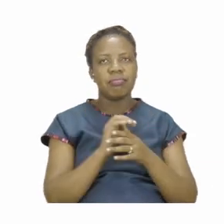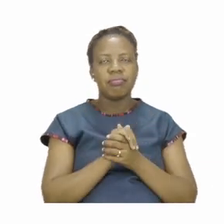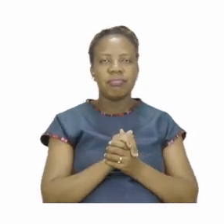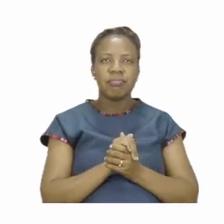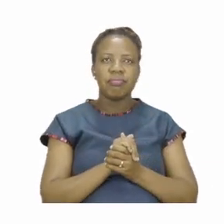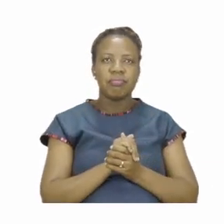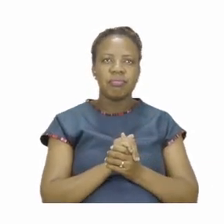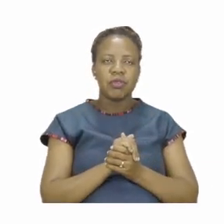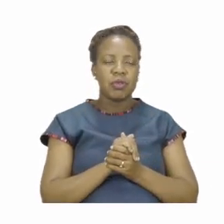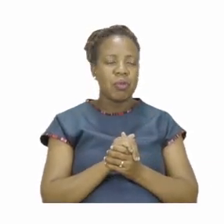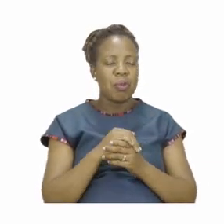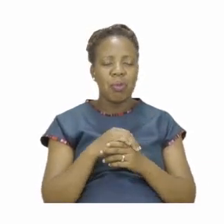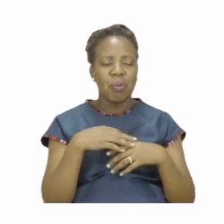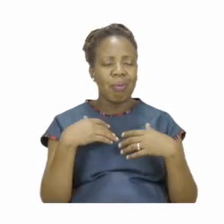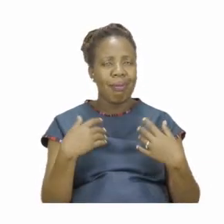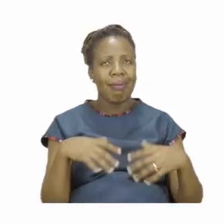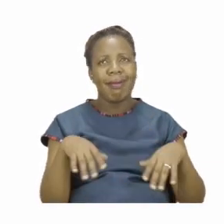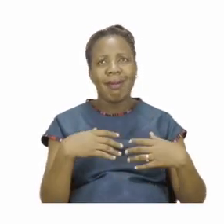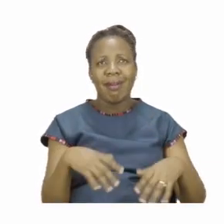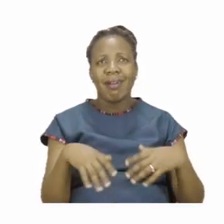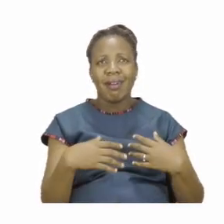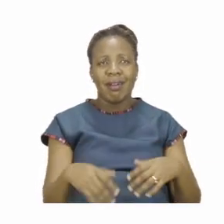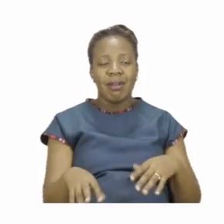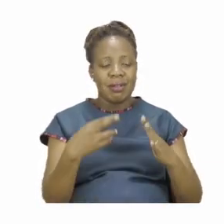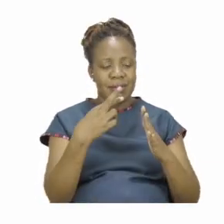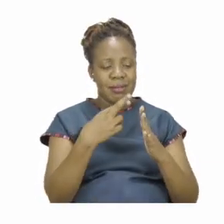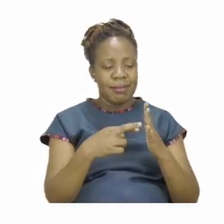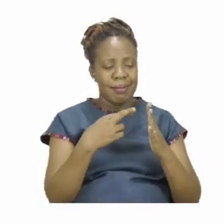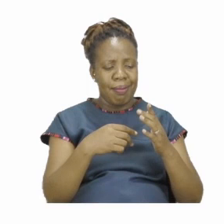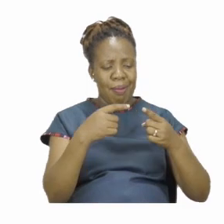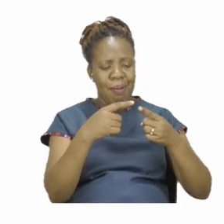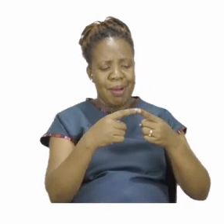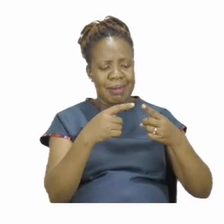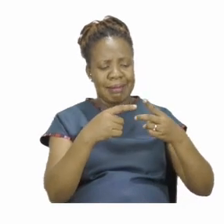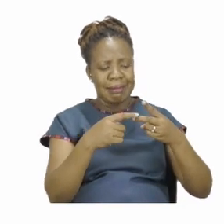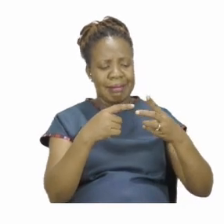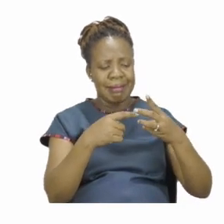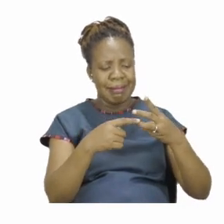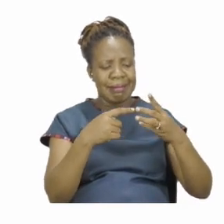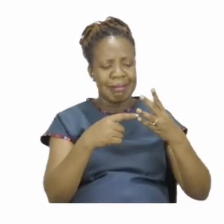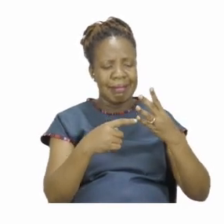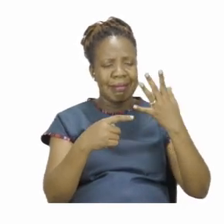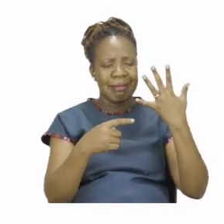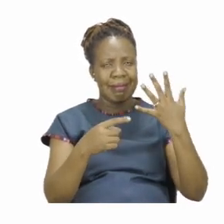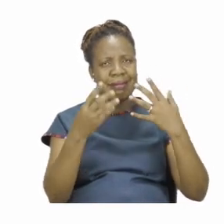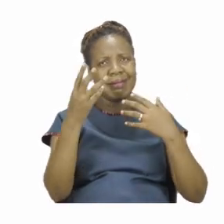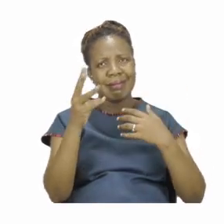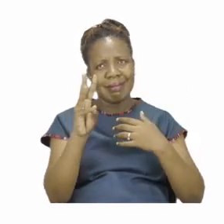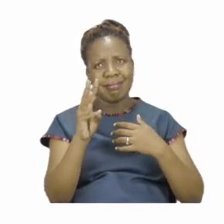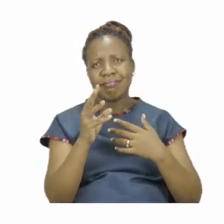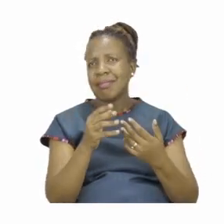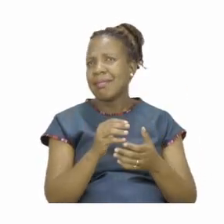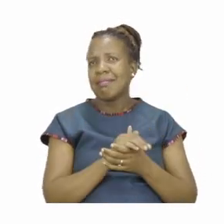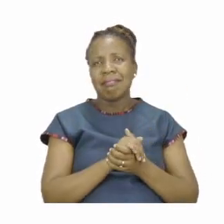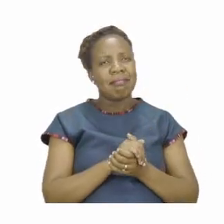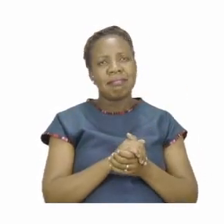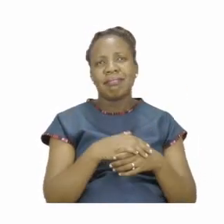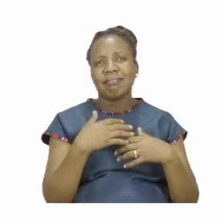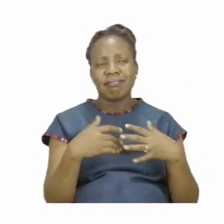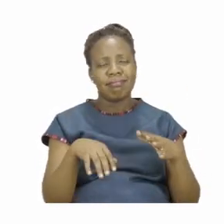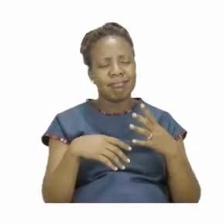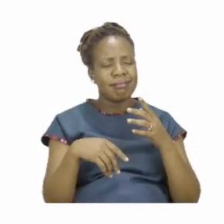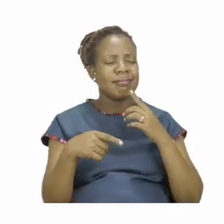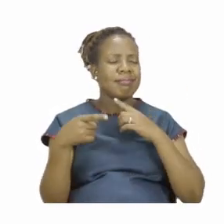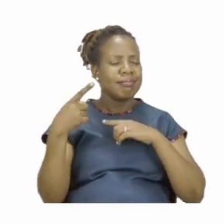Those are a lot of rules, but I'm sure you'll be able to remember them, boys and girls. Please go over and over them again, because I'm telling you, you